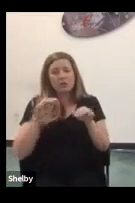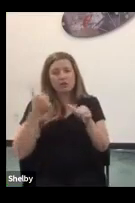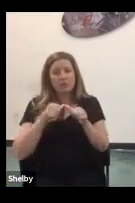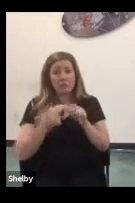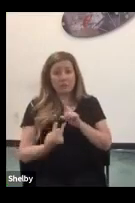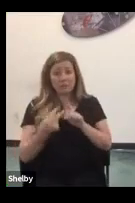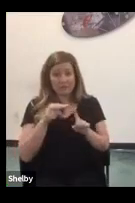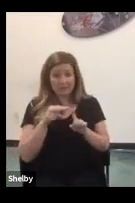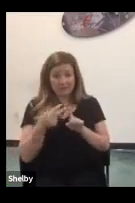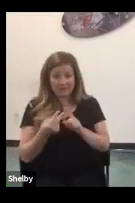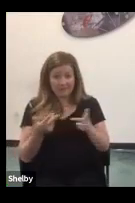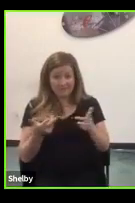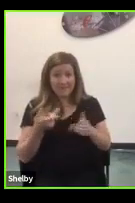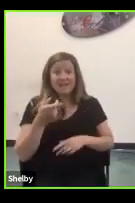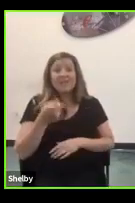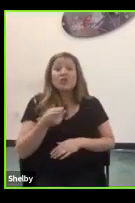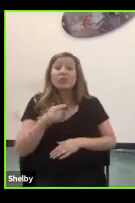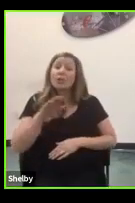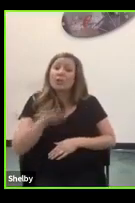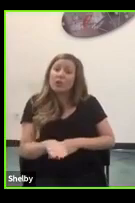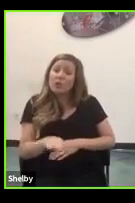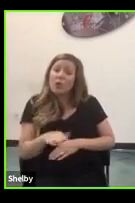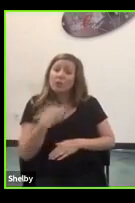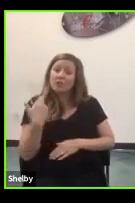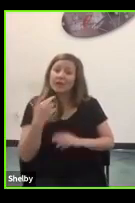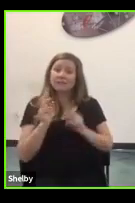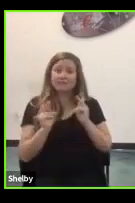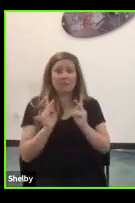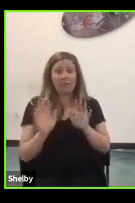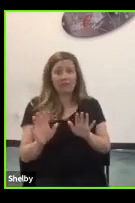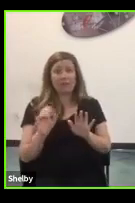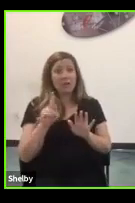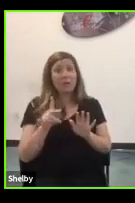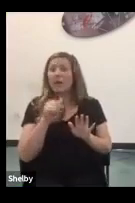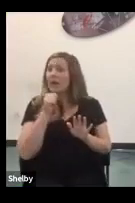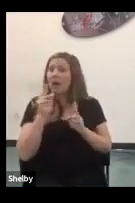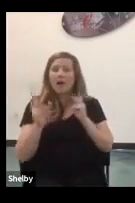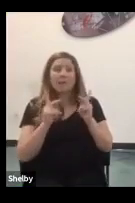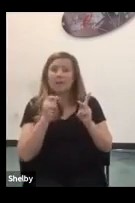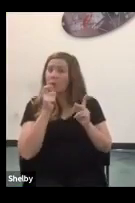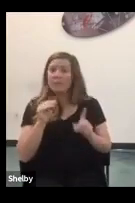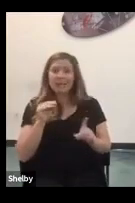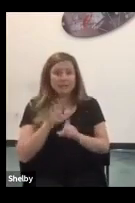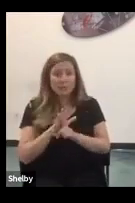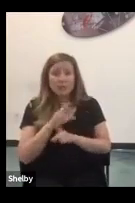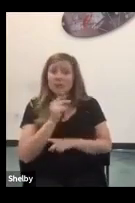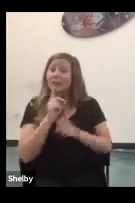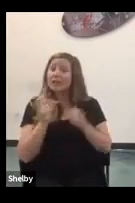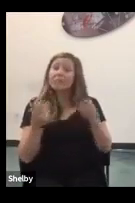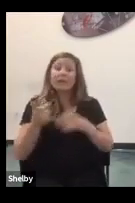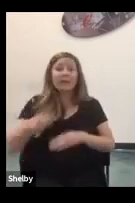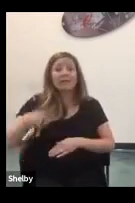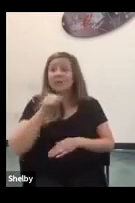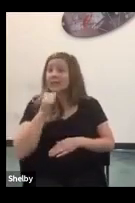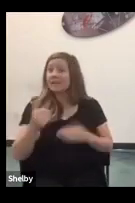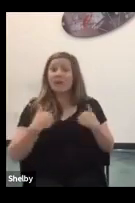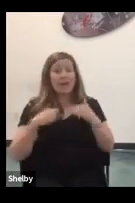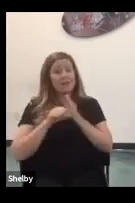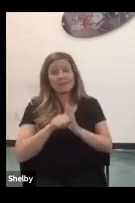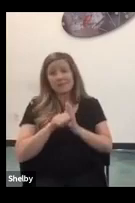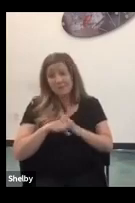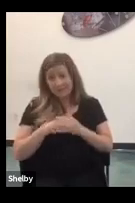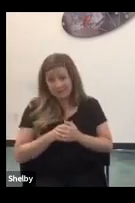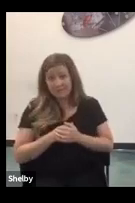these were low risk individuals. So these were not people who had been exposed, and a lot of them didn't have symptoms. And so like we talked